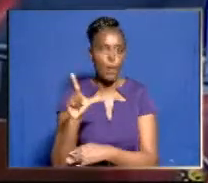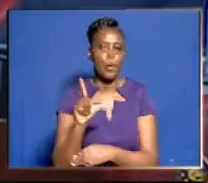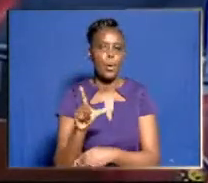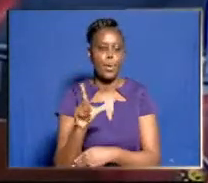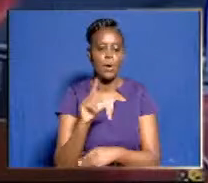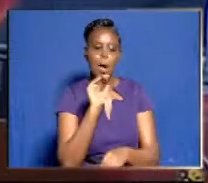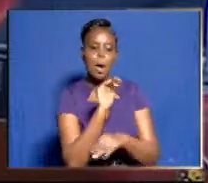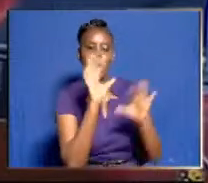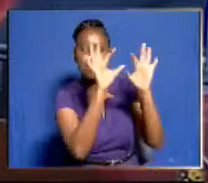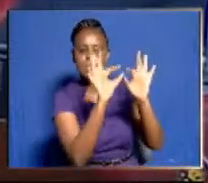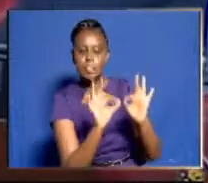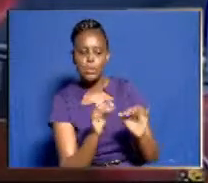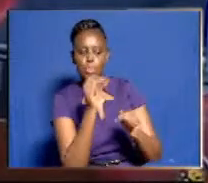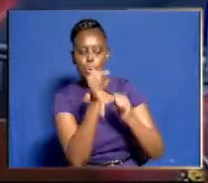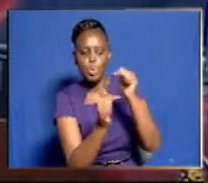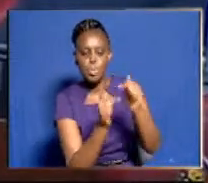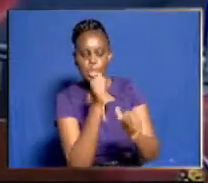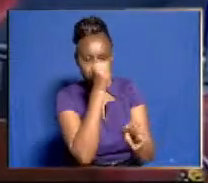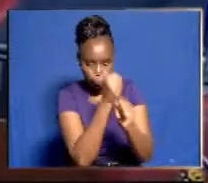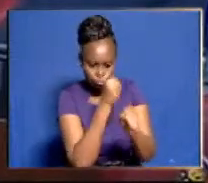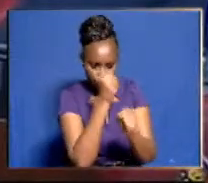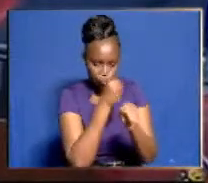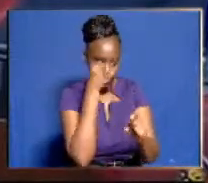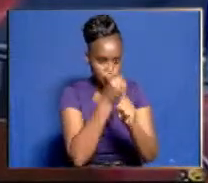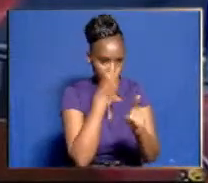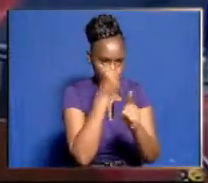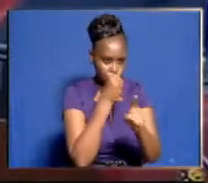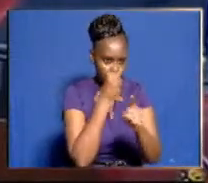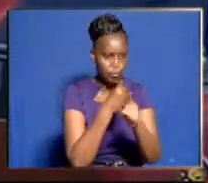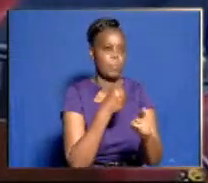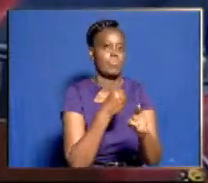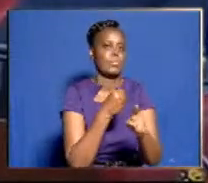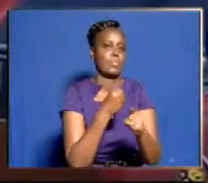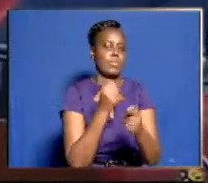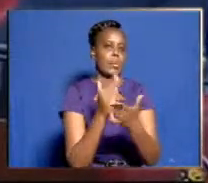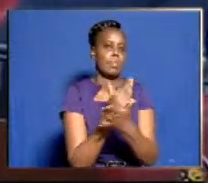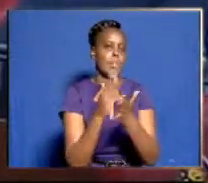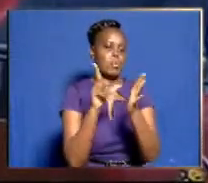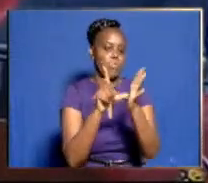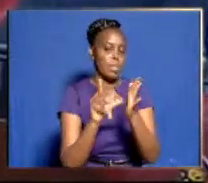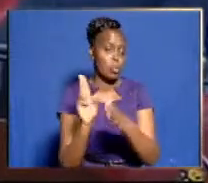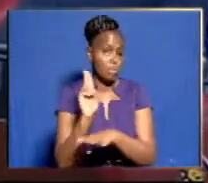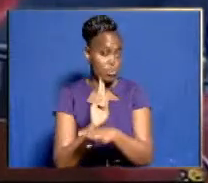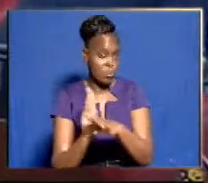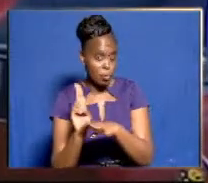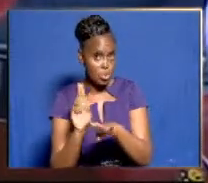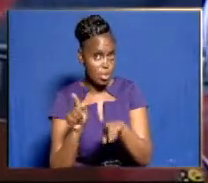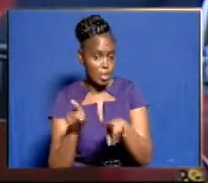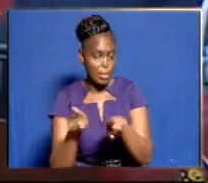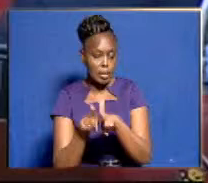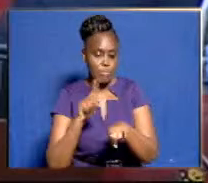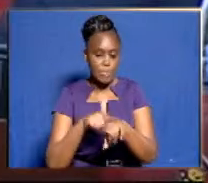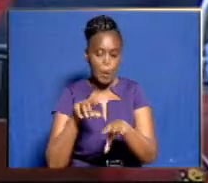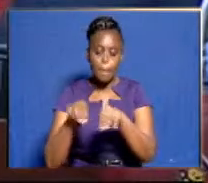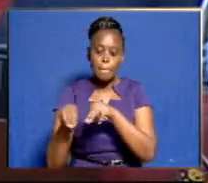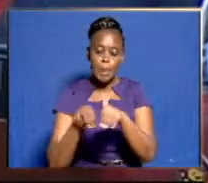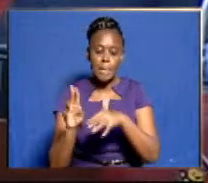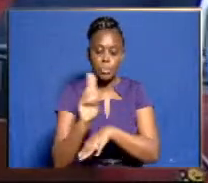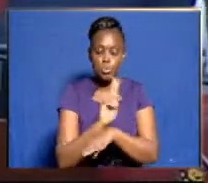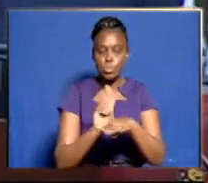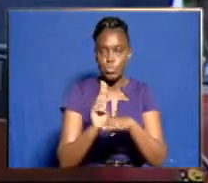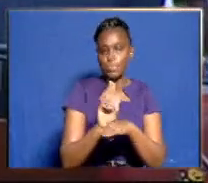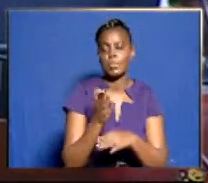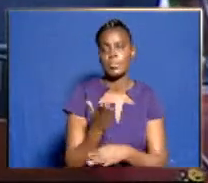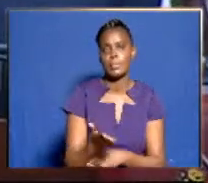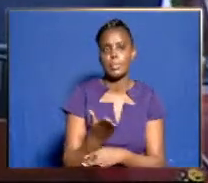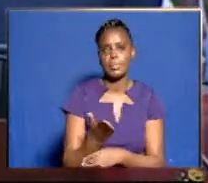Treasury to continue making effort to externalize part of the debt and also to manage expenditure, Honorable